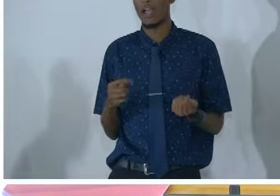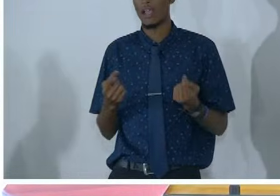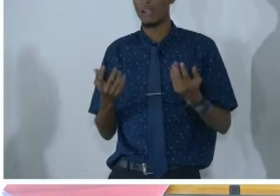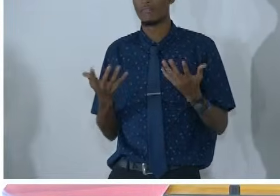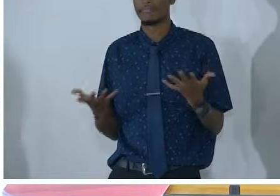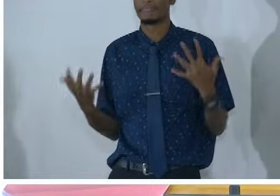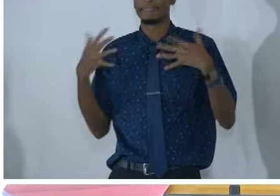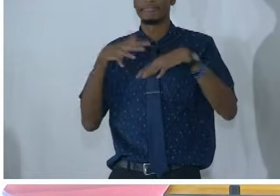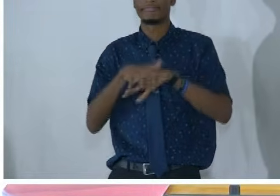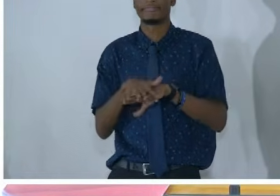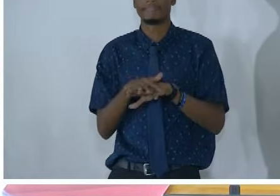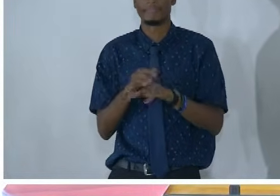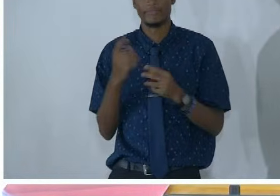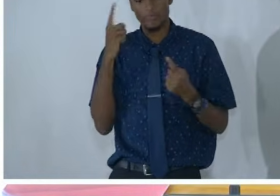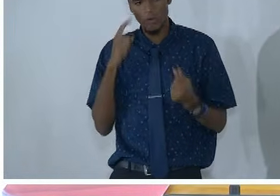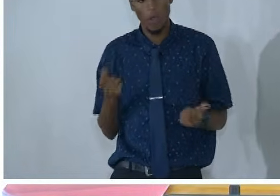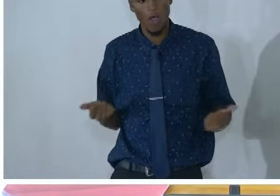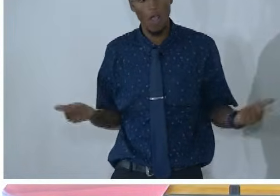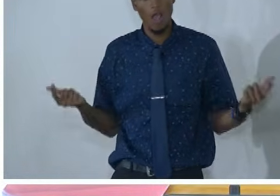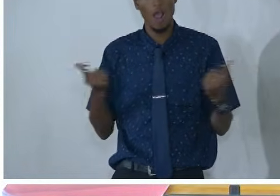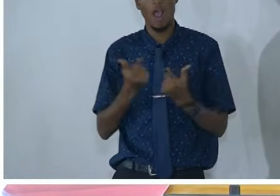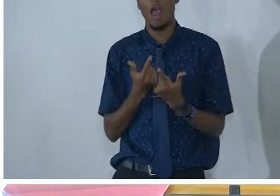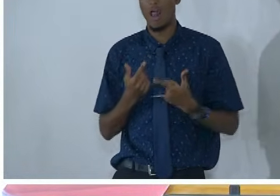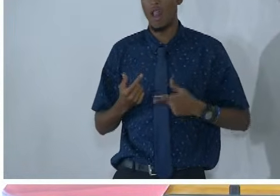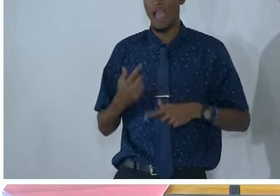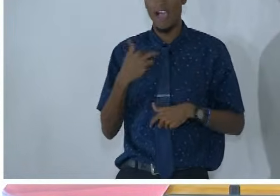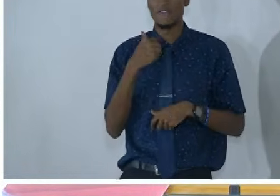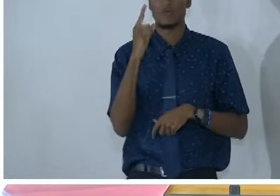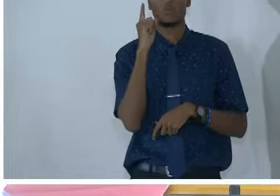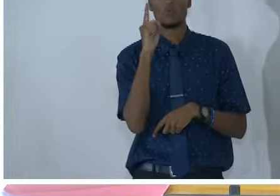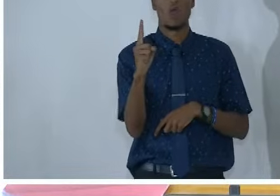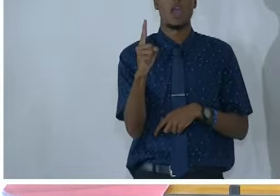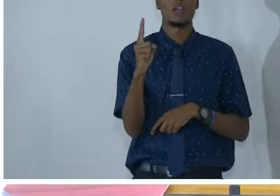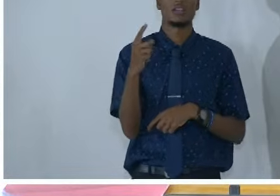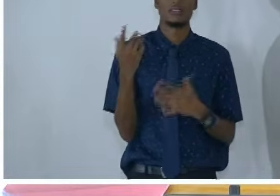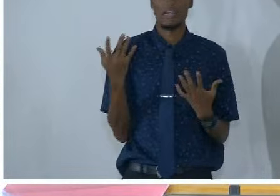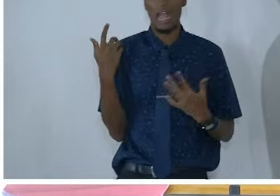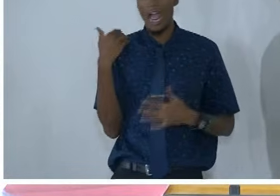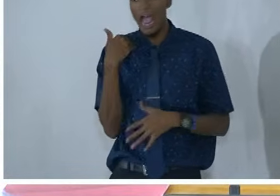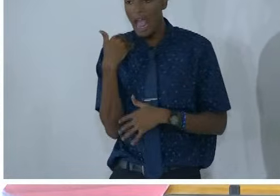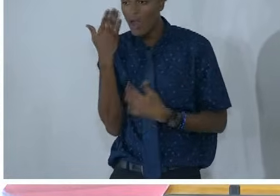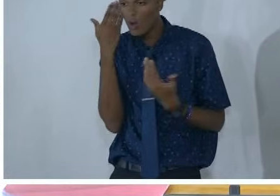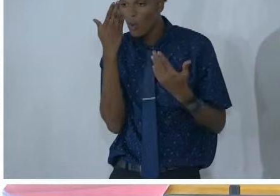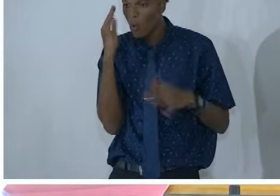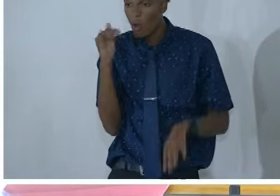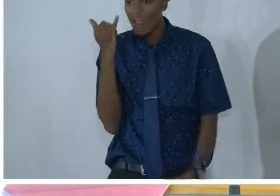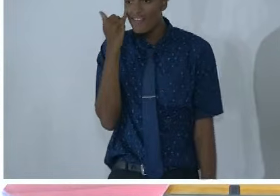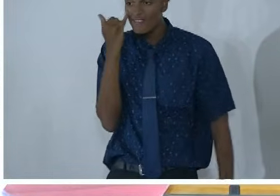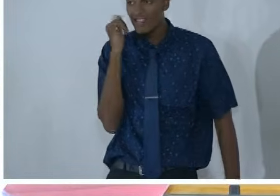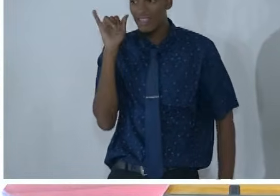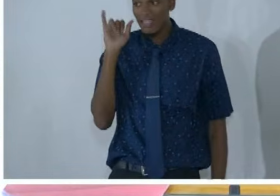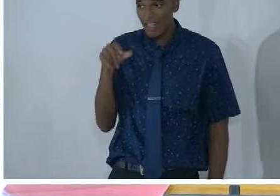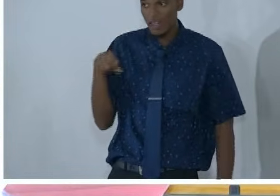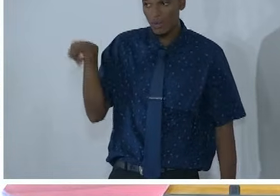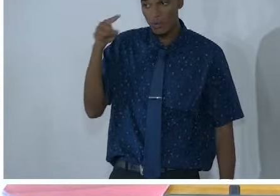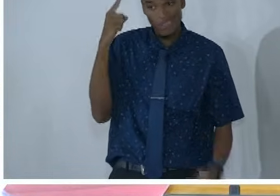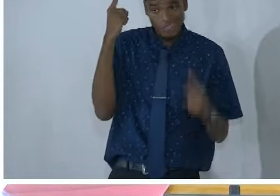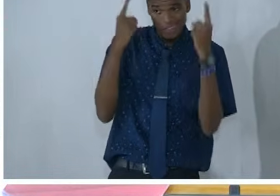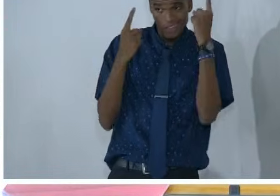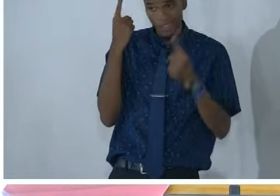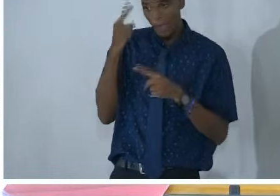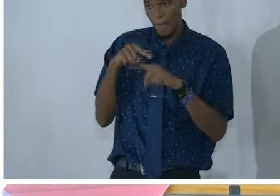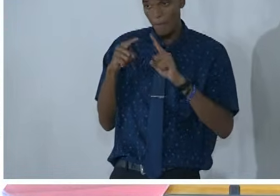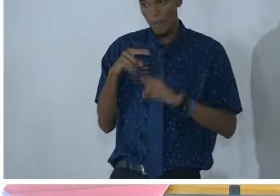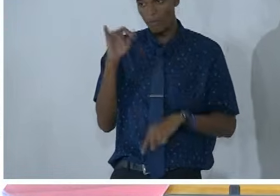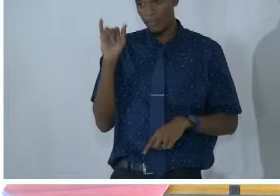dispute settlement as one mechanism. So I don't know if that was thought through and how that is